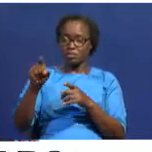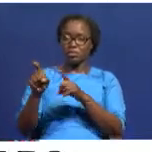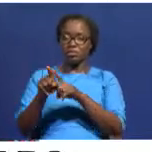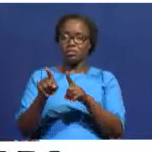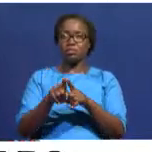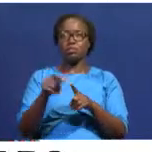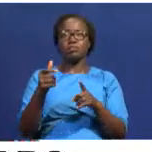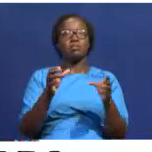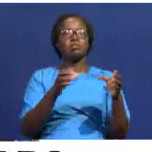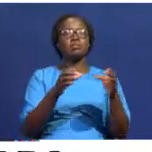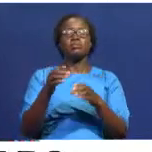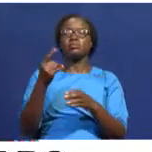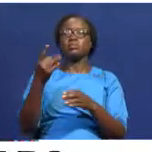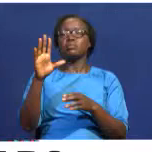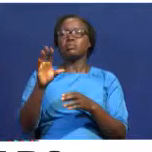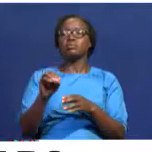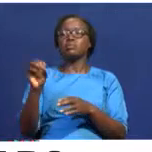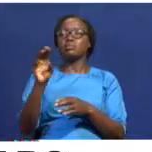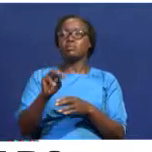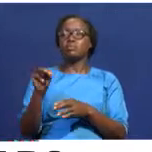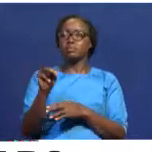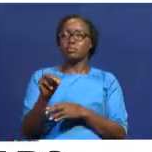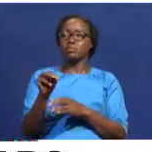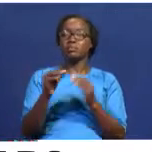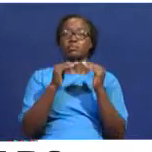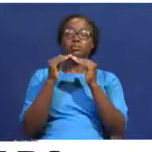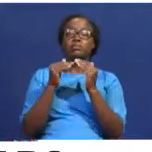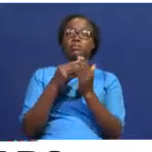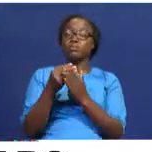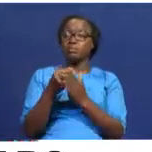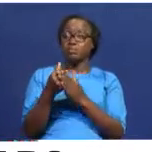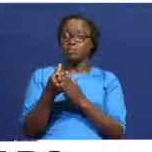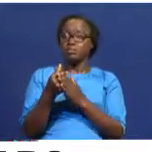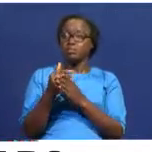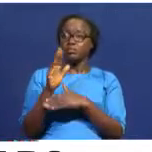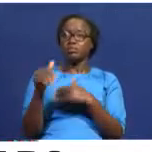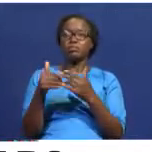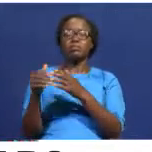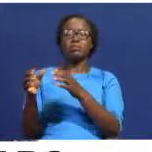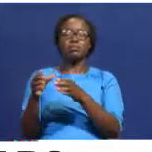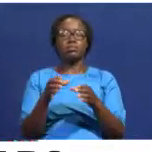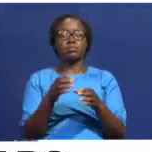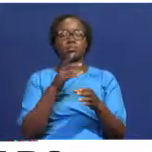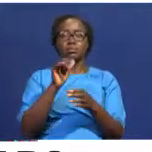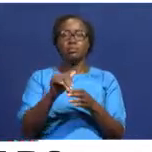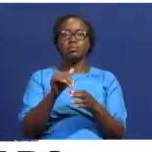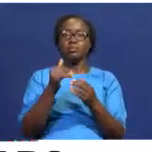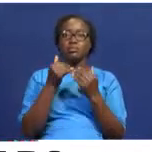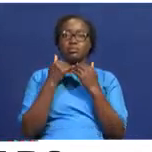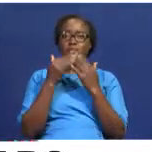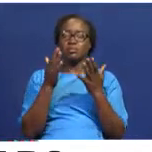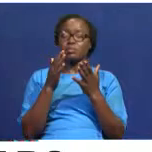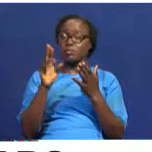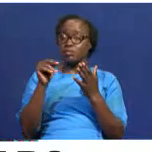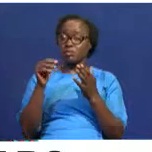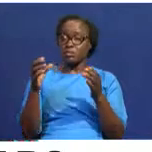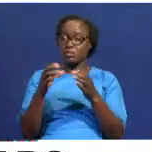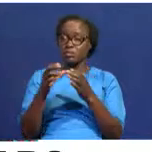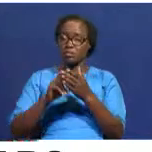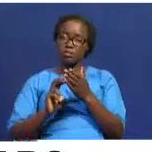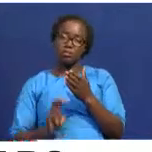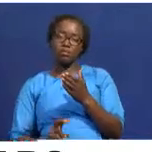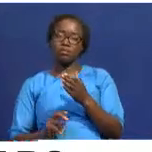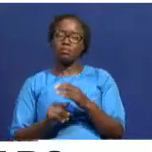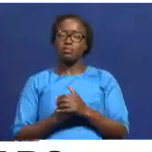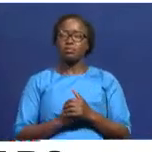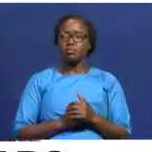pay the other companies 150 million, equal amount to all the companies, so that nothing, no company is